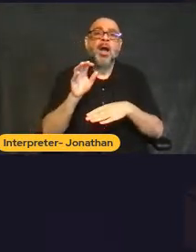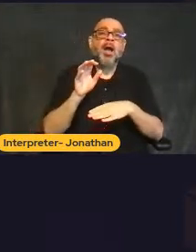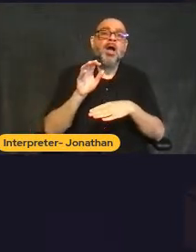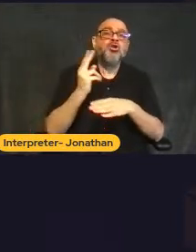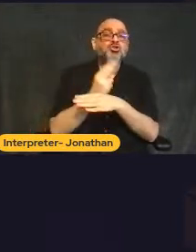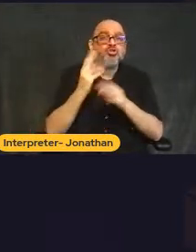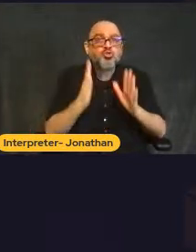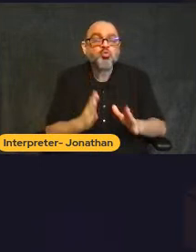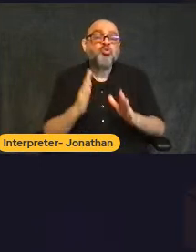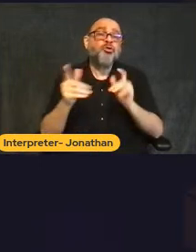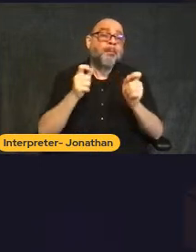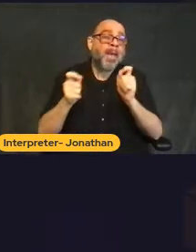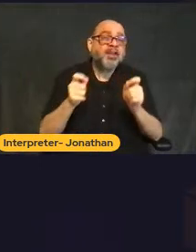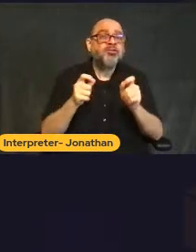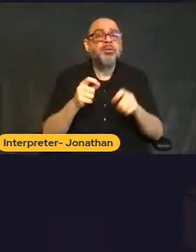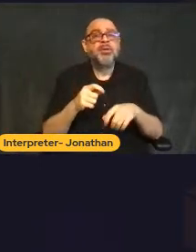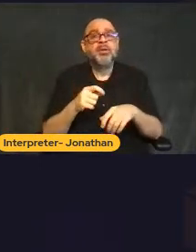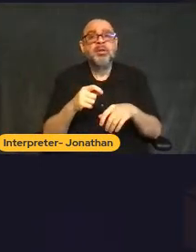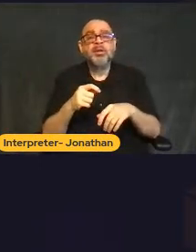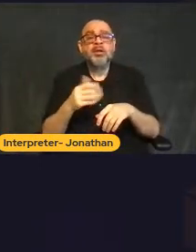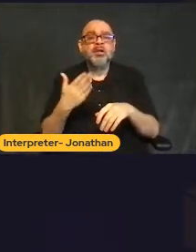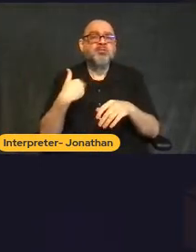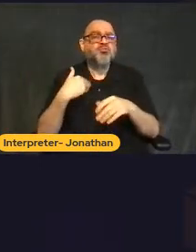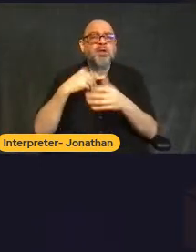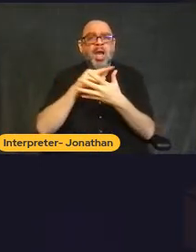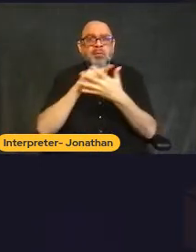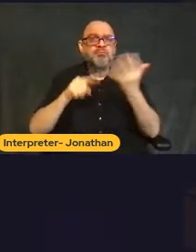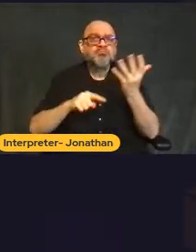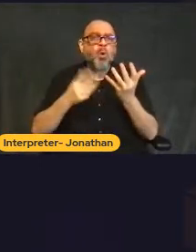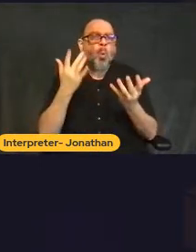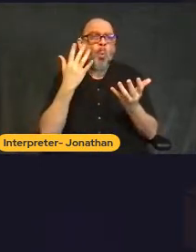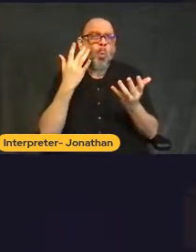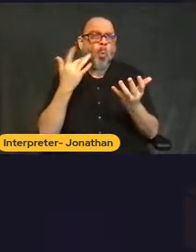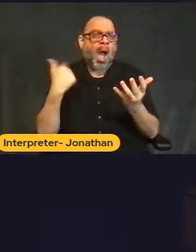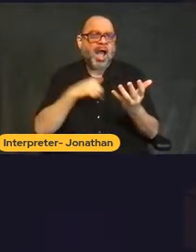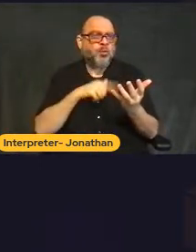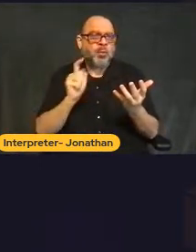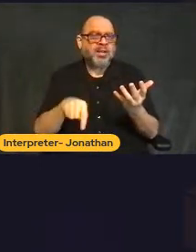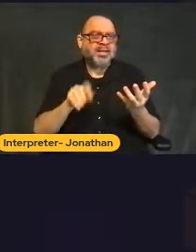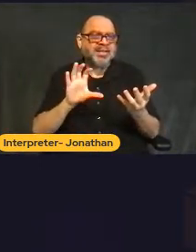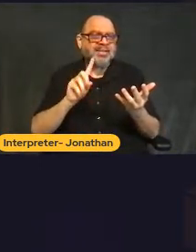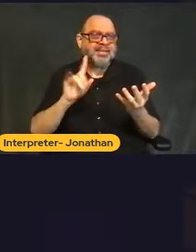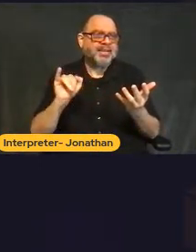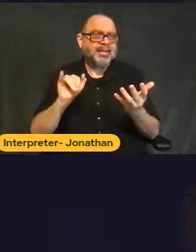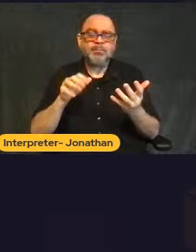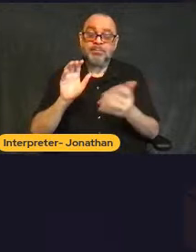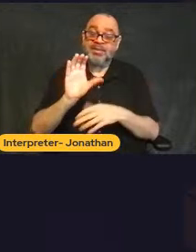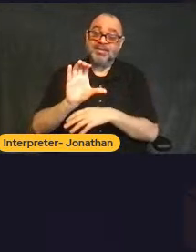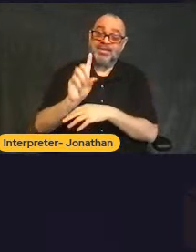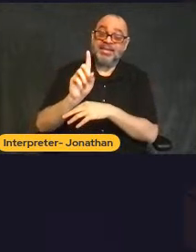management. So we have all of this. Why would we need CDK in all of that?